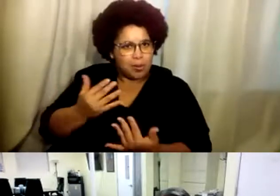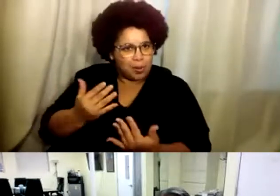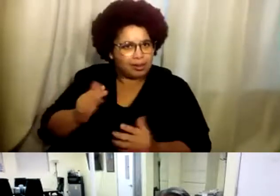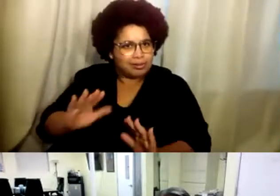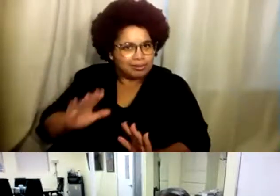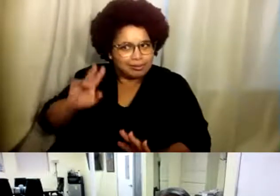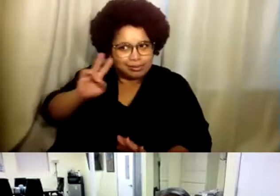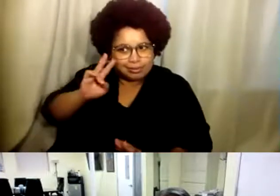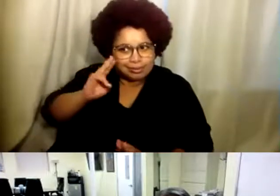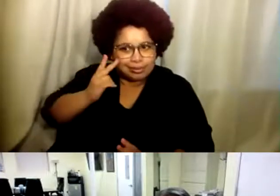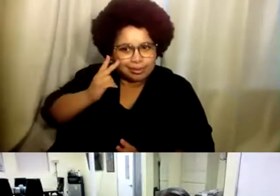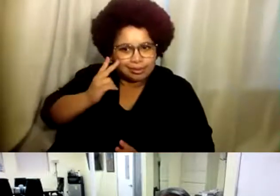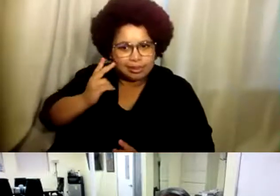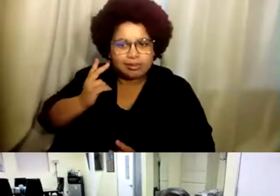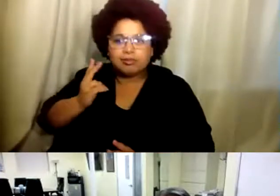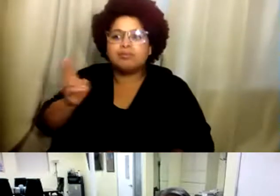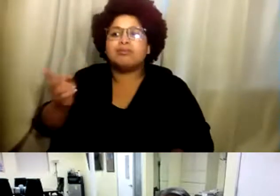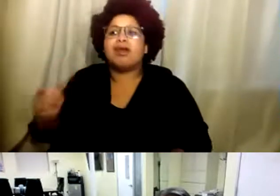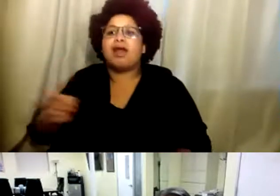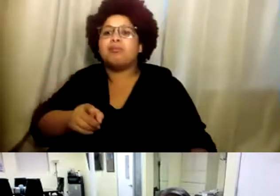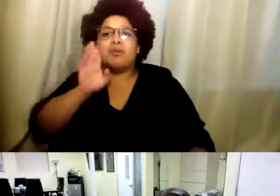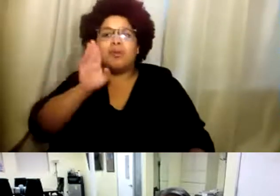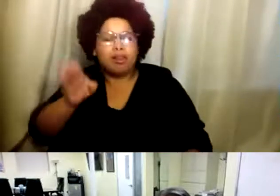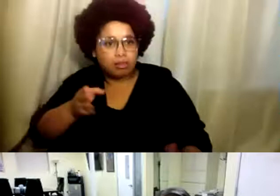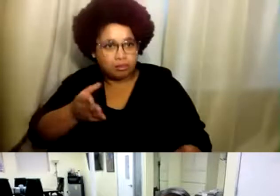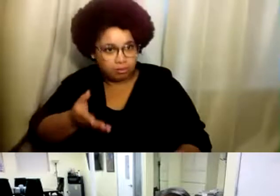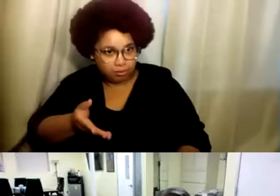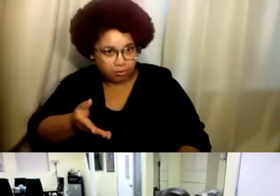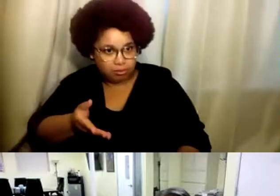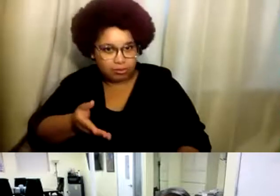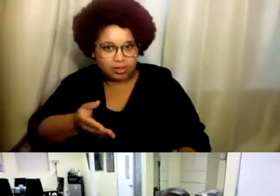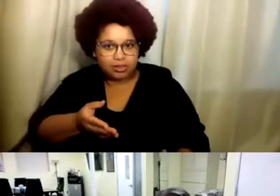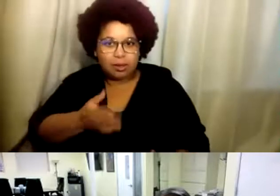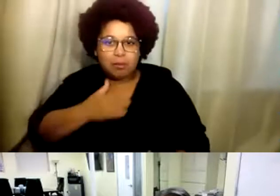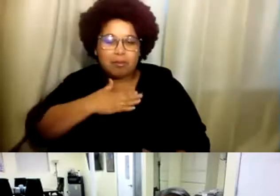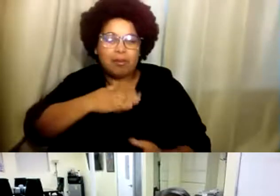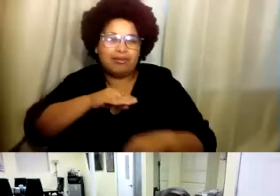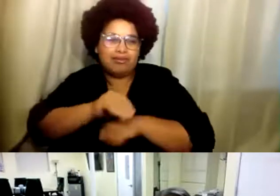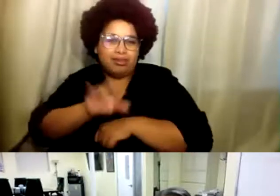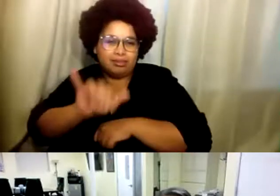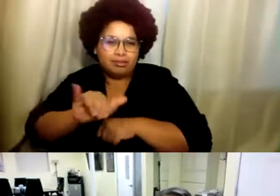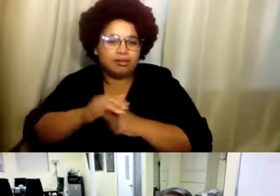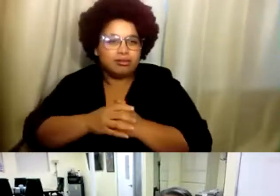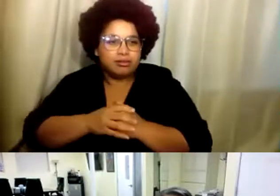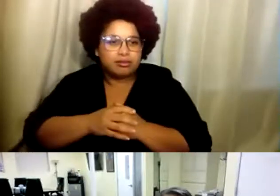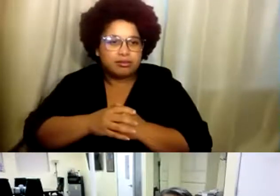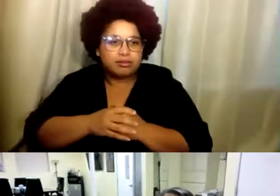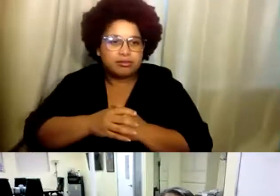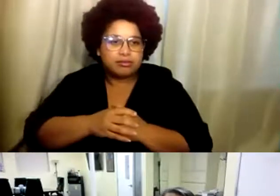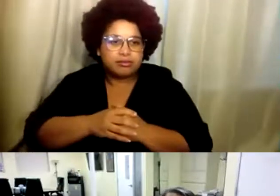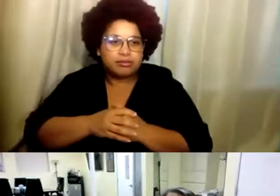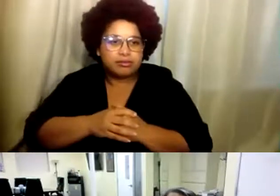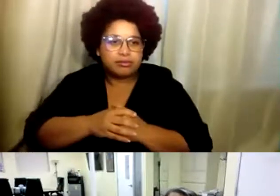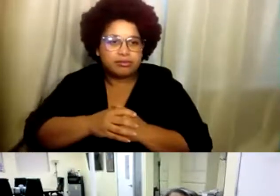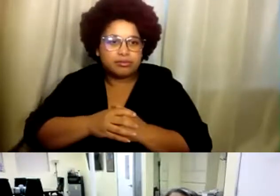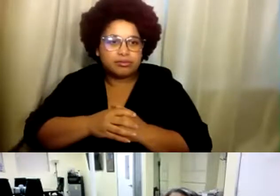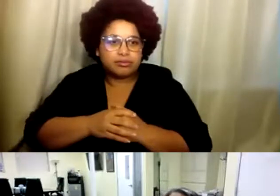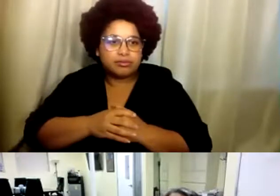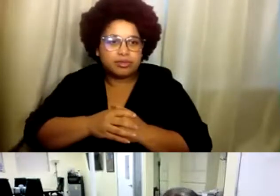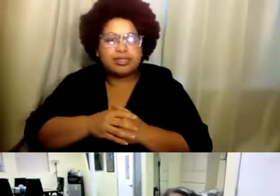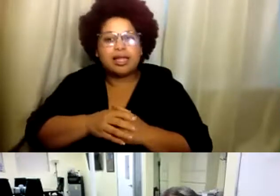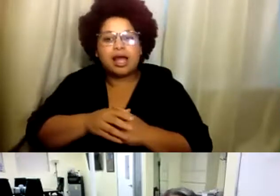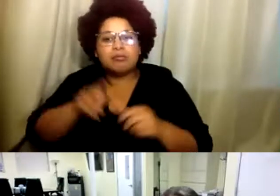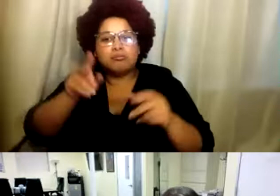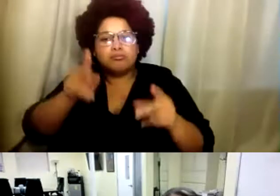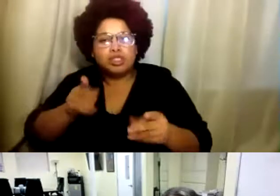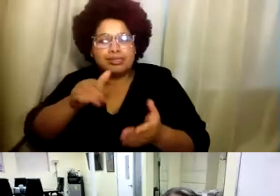see what's going to happen? So that would be my advice. But it's staying in that person-centered place the whole